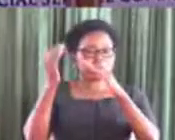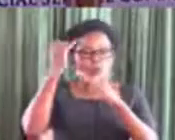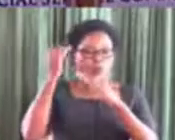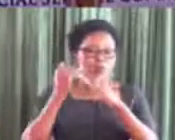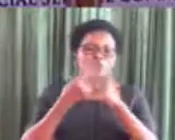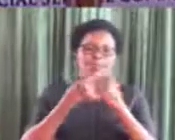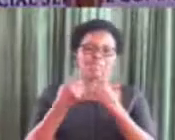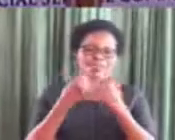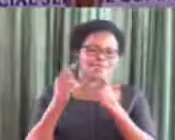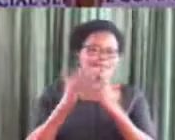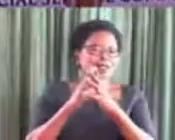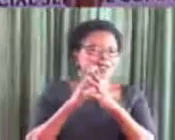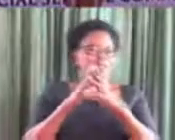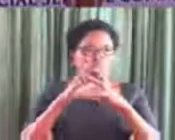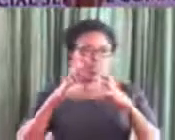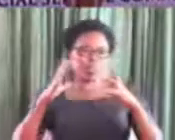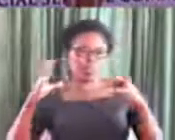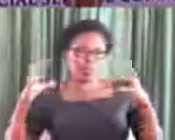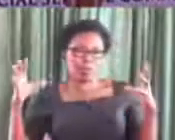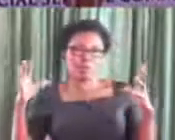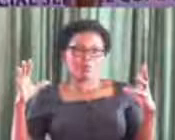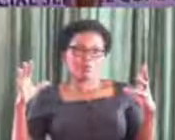discussed, and